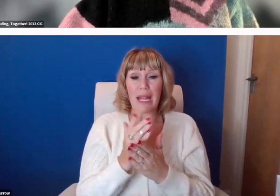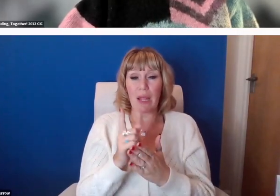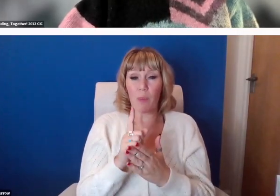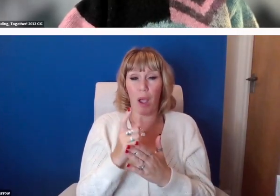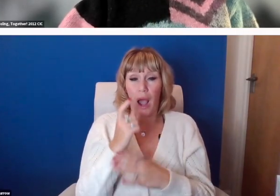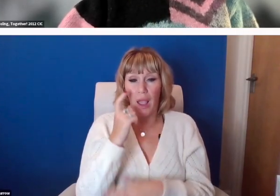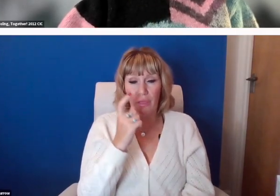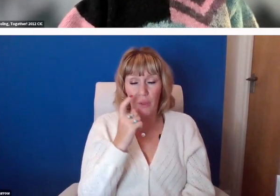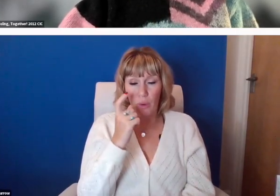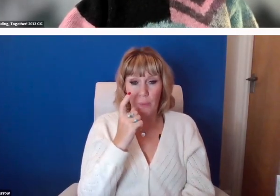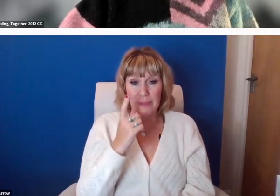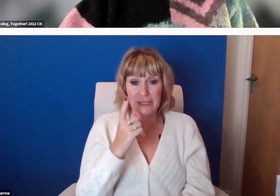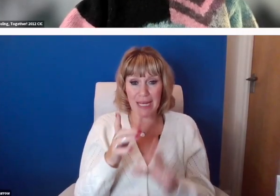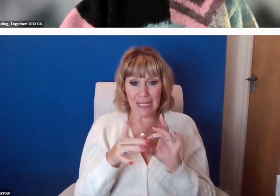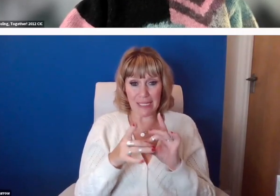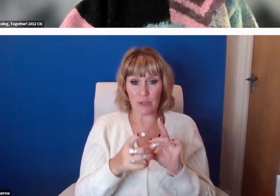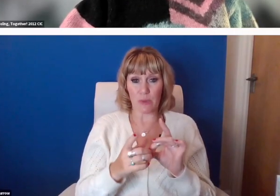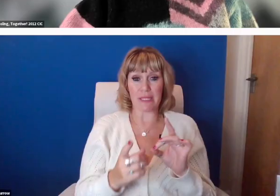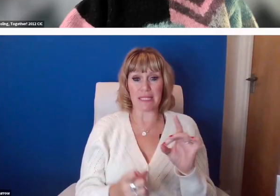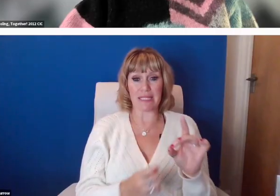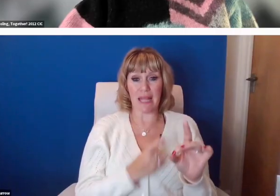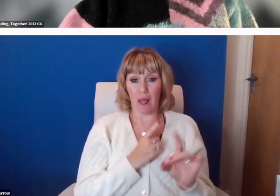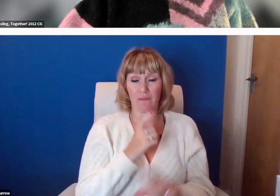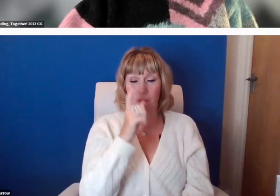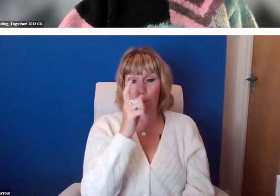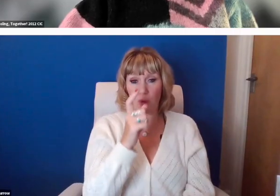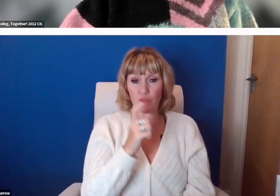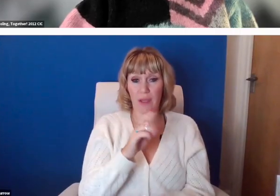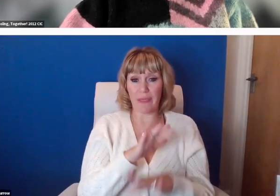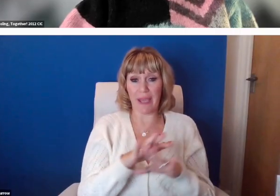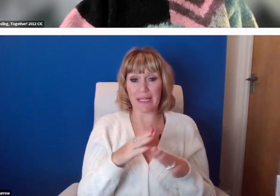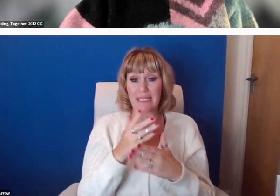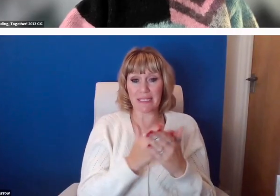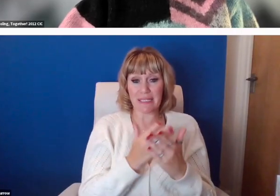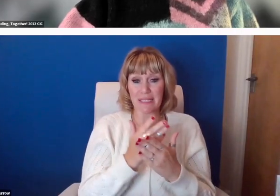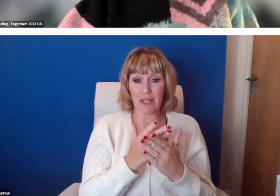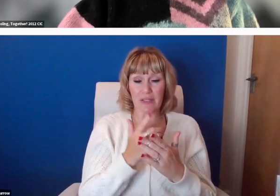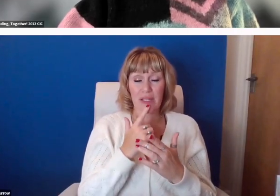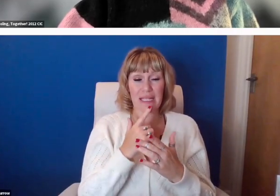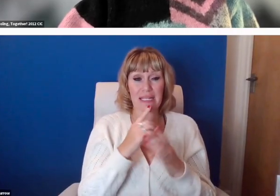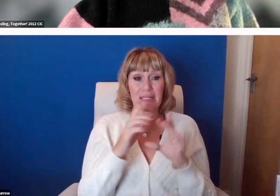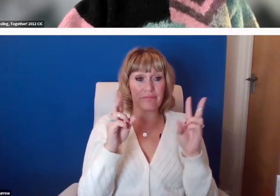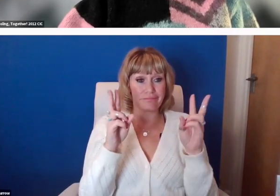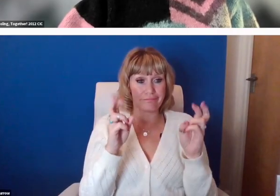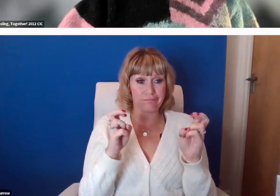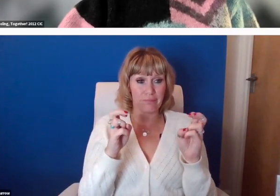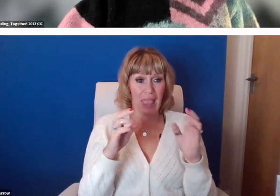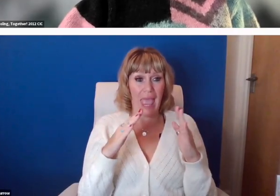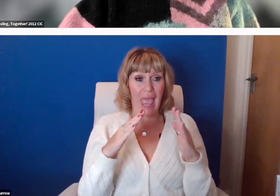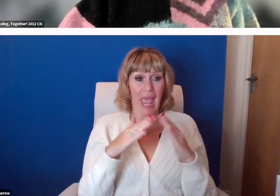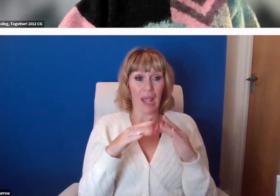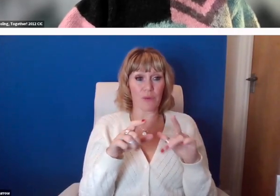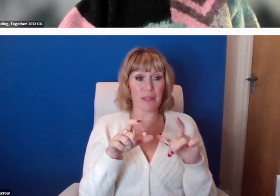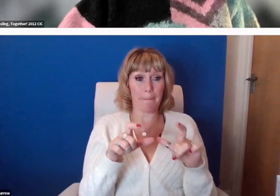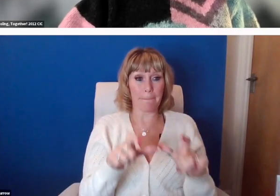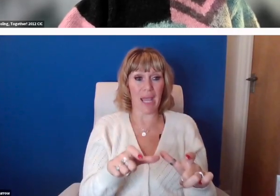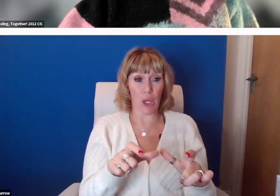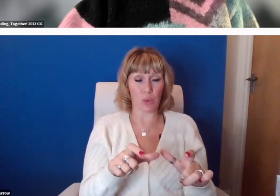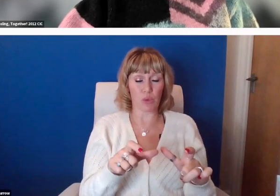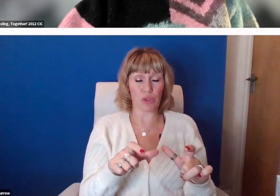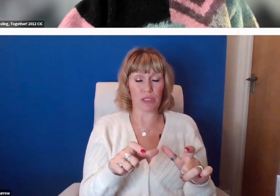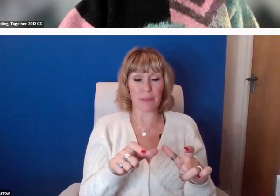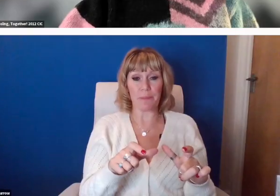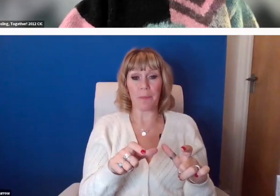to a self-portrait that I didn't discuss in the workshop, which was one called Housebound. And I made it for a project by the late